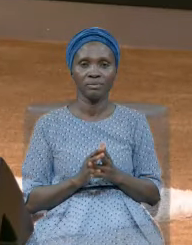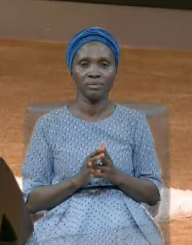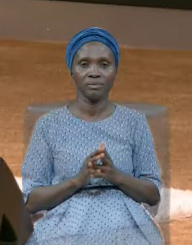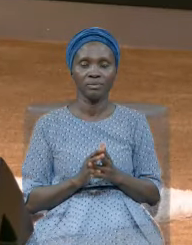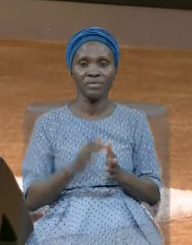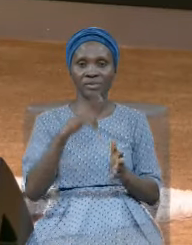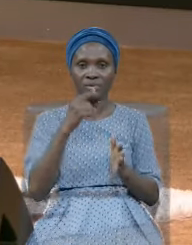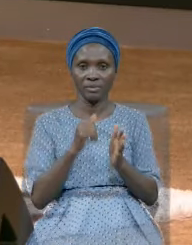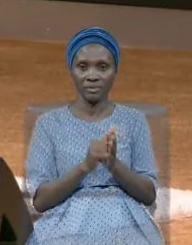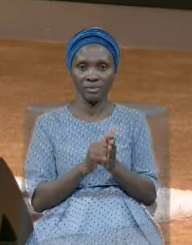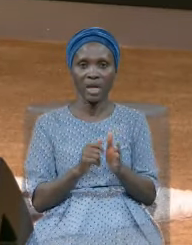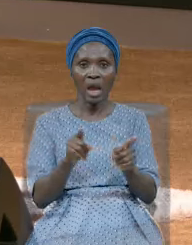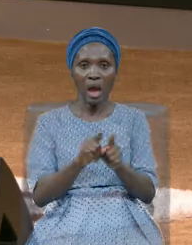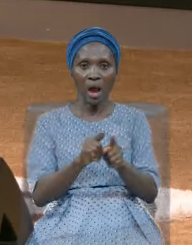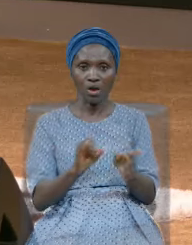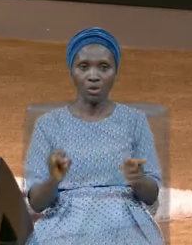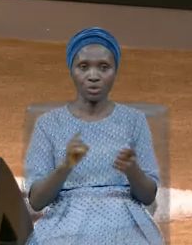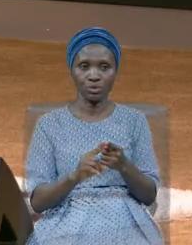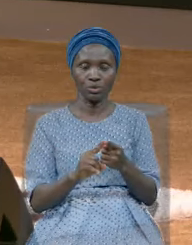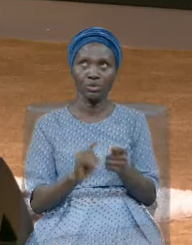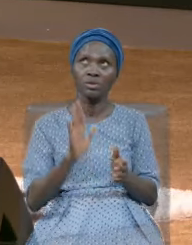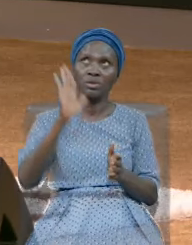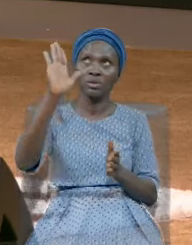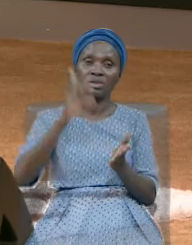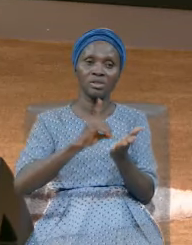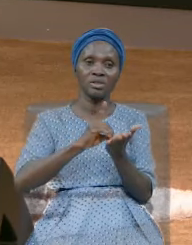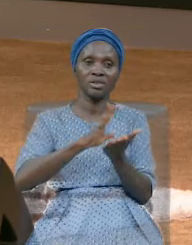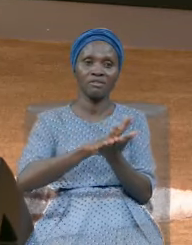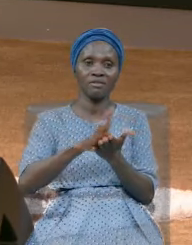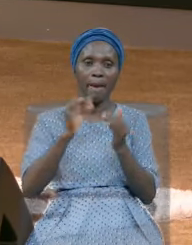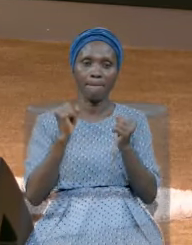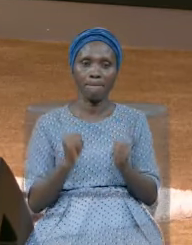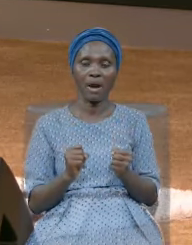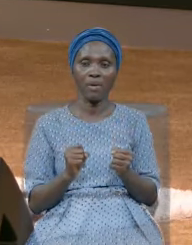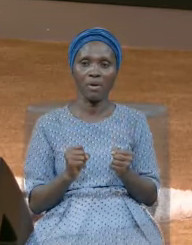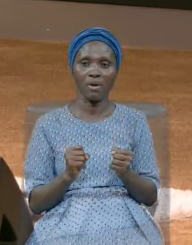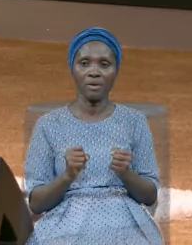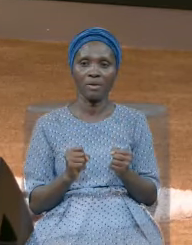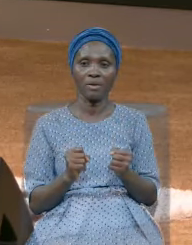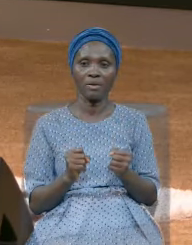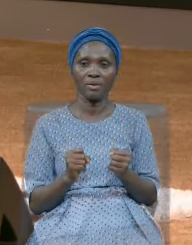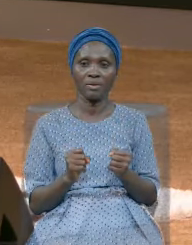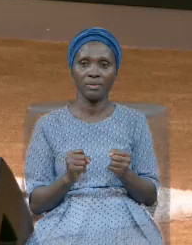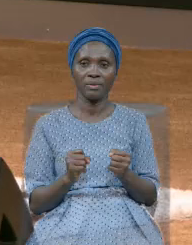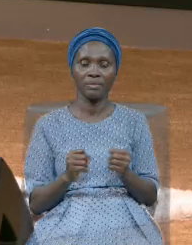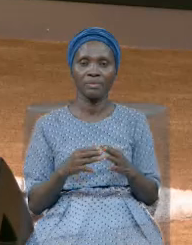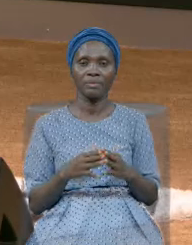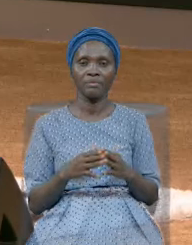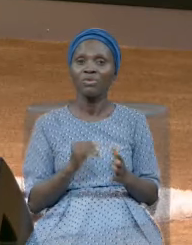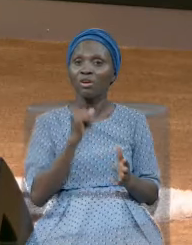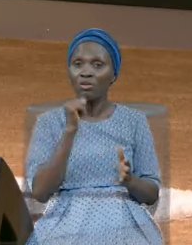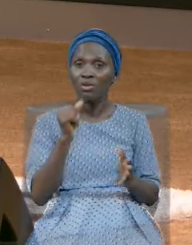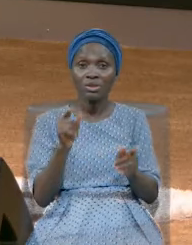it says, according to his divine power. The life we live is not according to